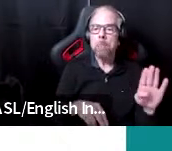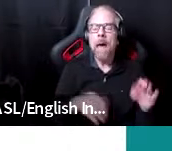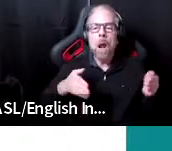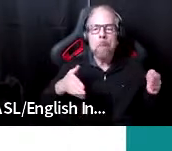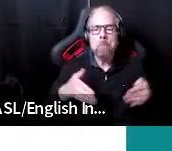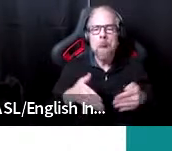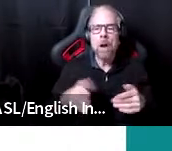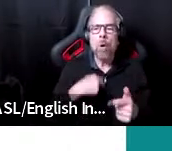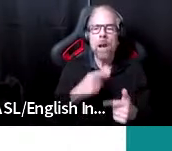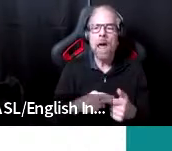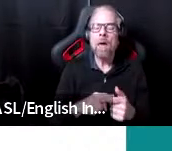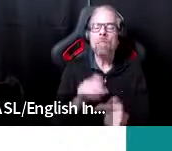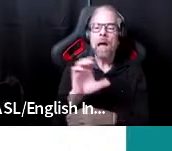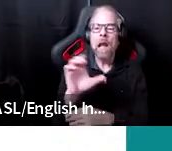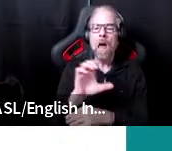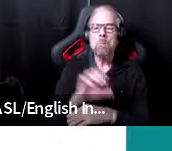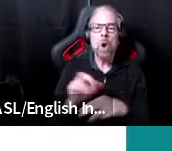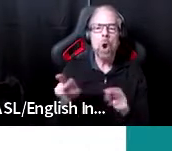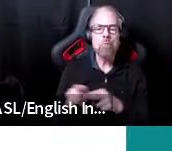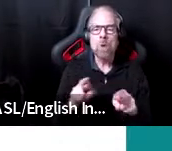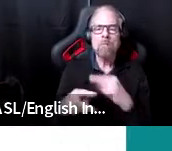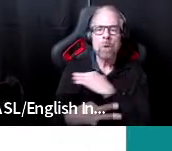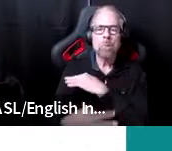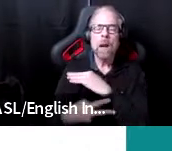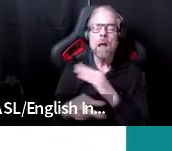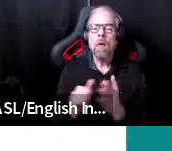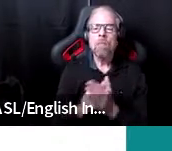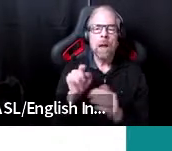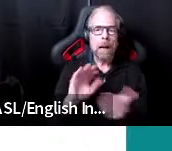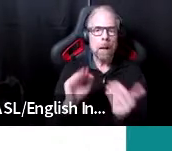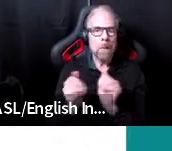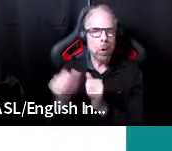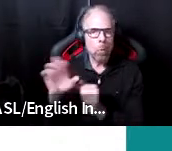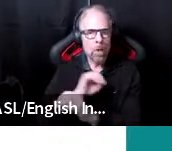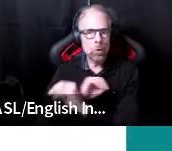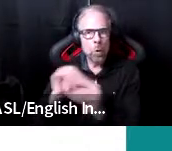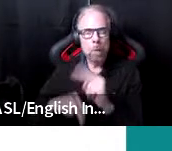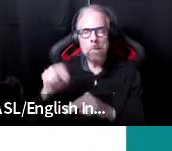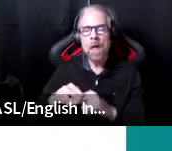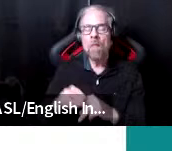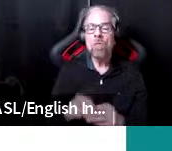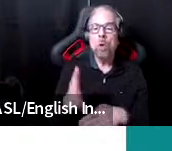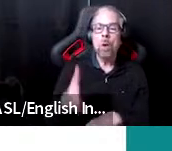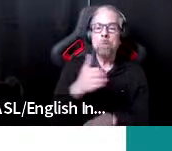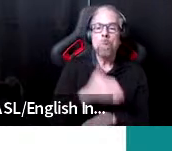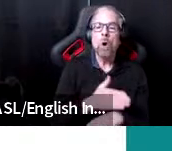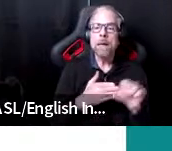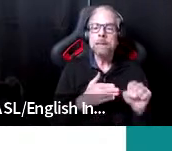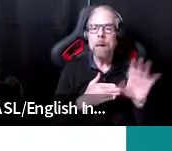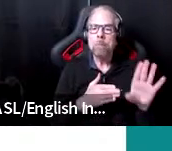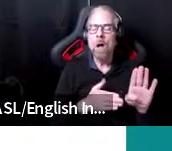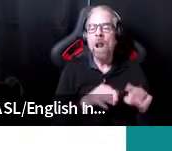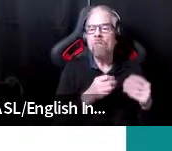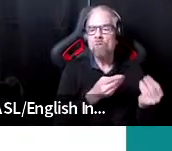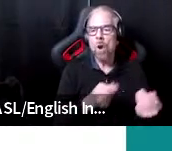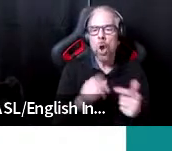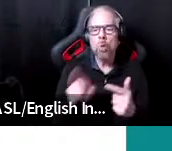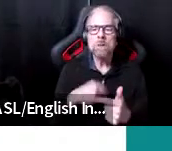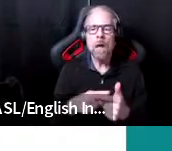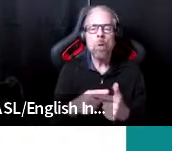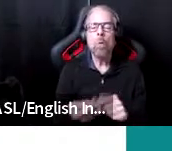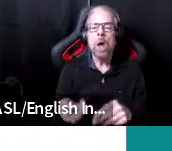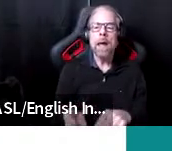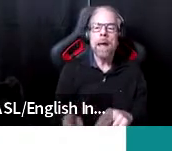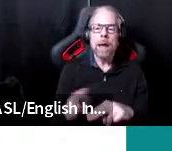Bridge will be reduced under the modified LPA and options compared to the no build, the improved southbound flows at the Columbia River Bridge would increase the extent